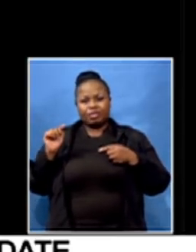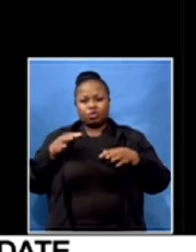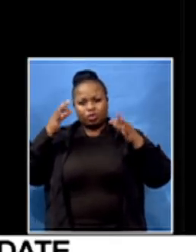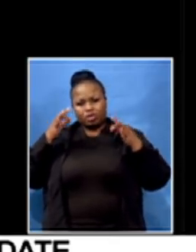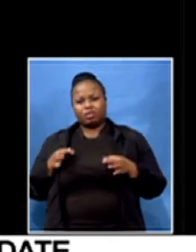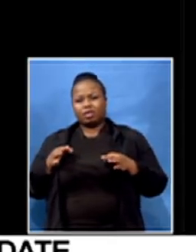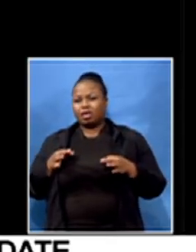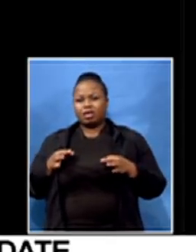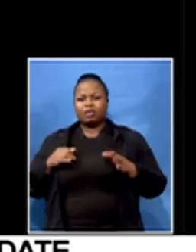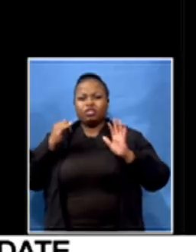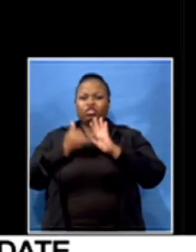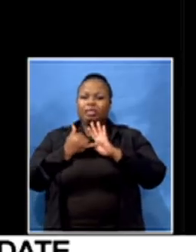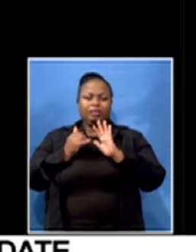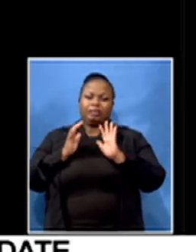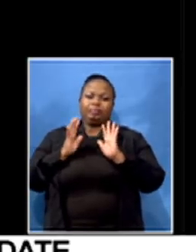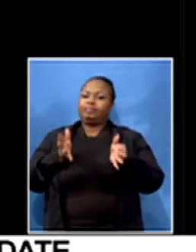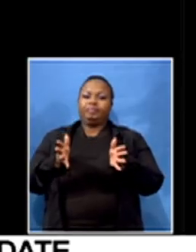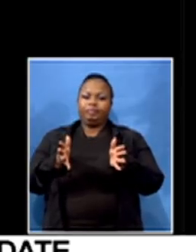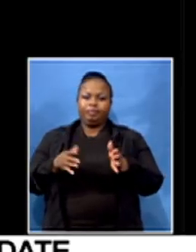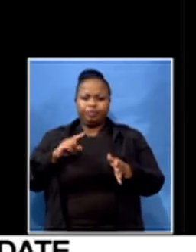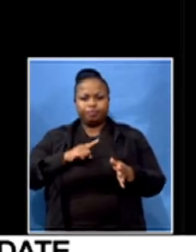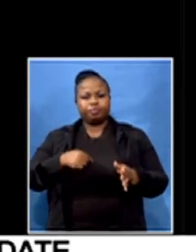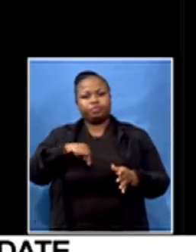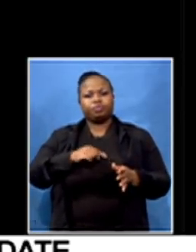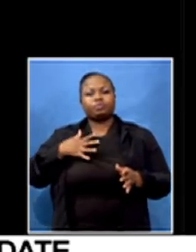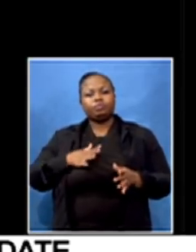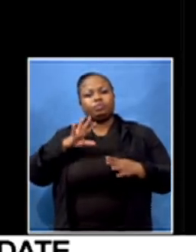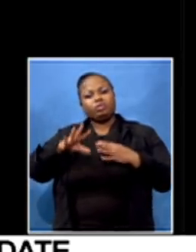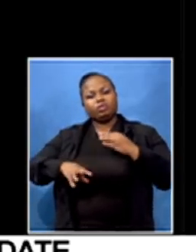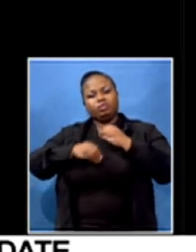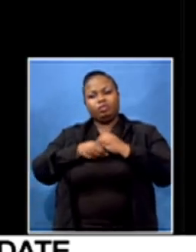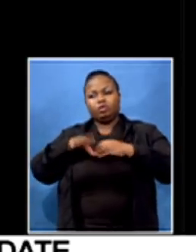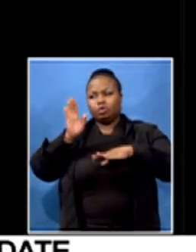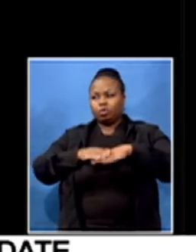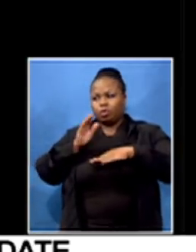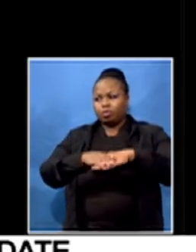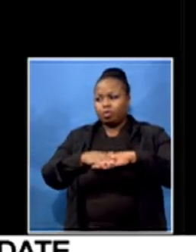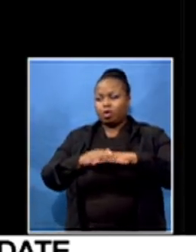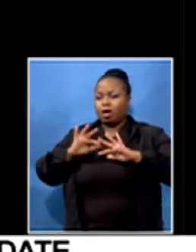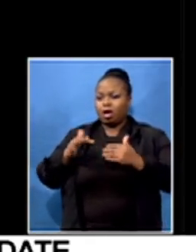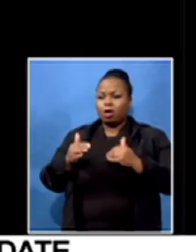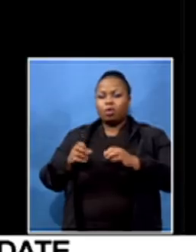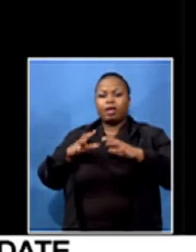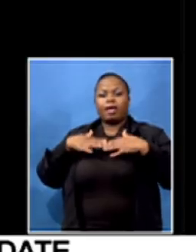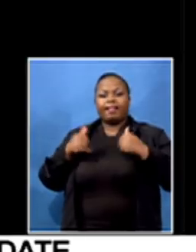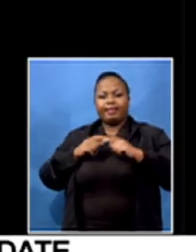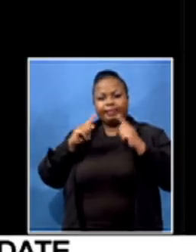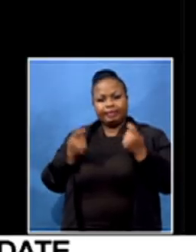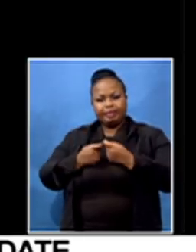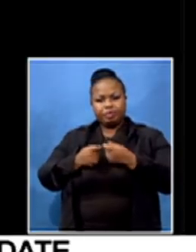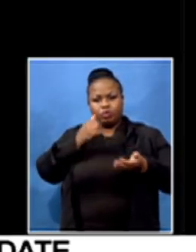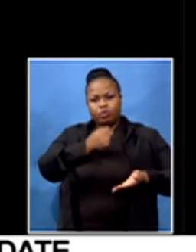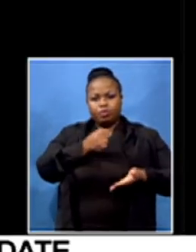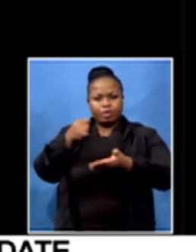decision. It's a decision to introduce additional health teams to support